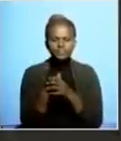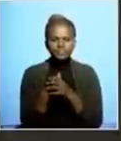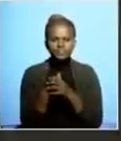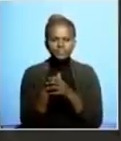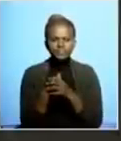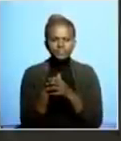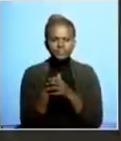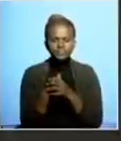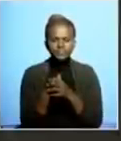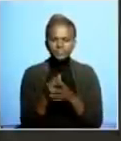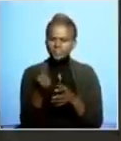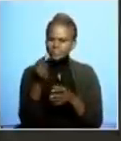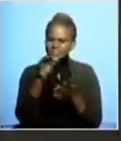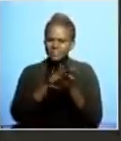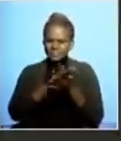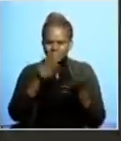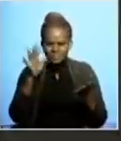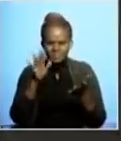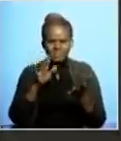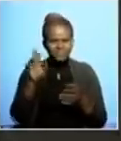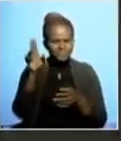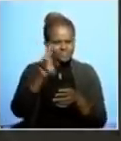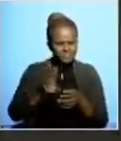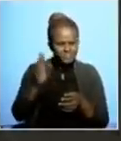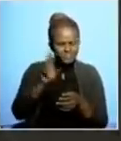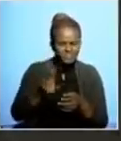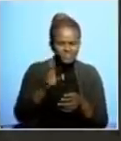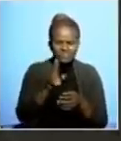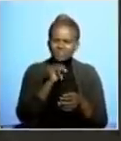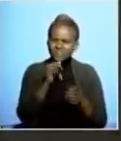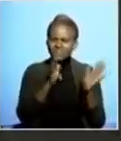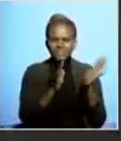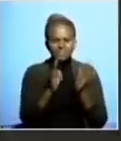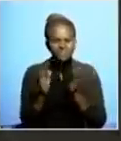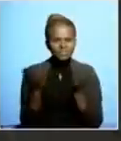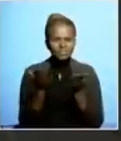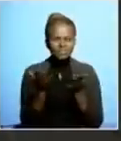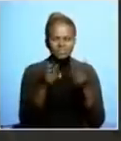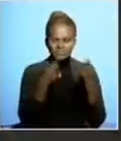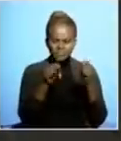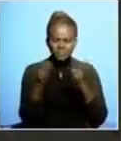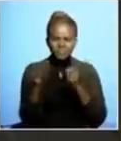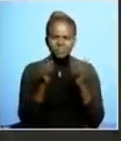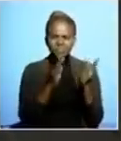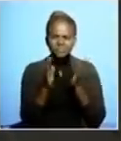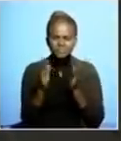We got too much to be used to disorder. We try and bring order,